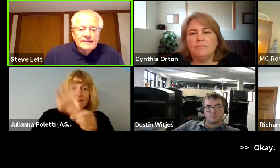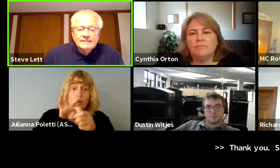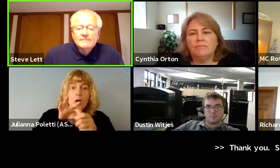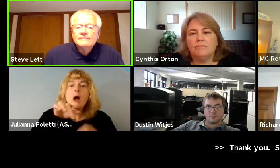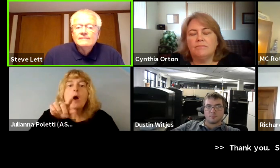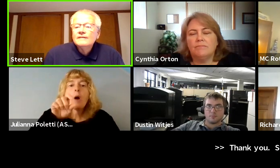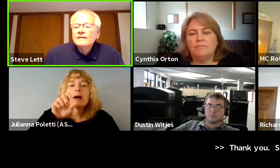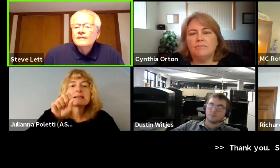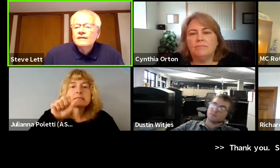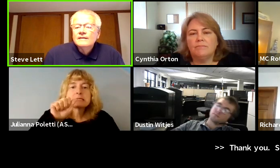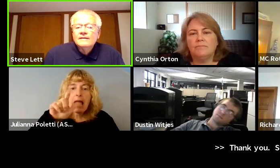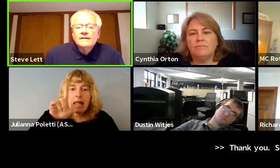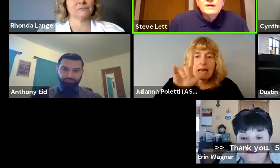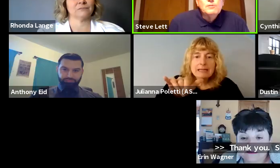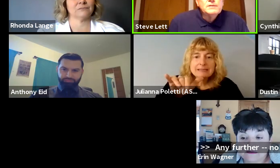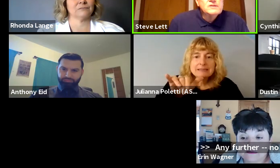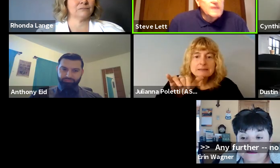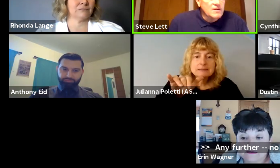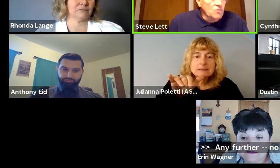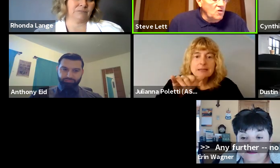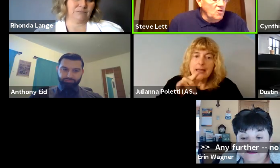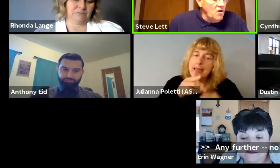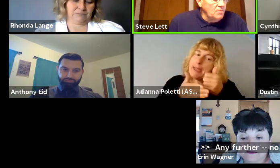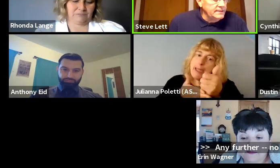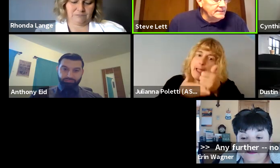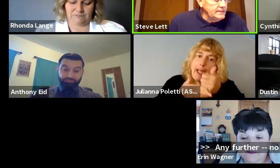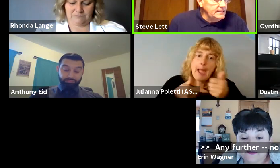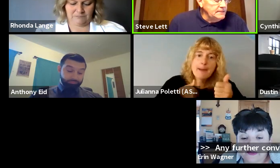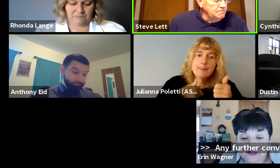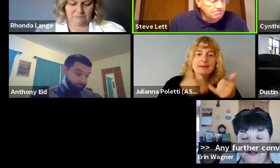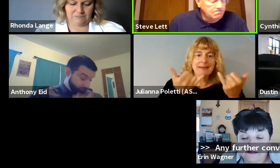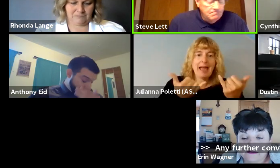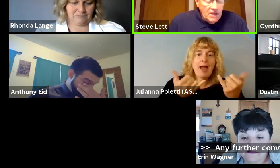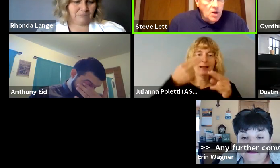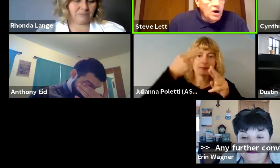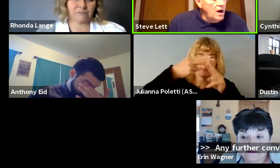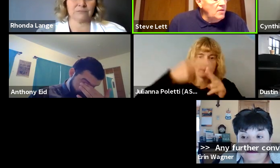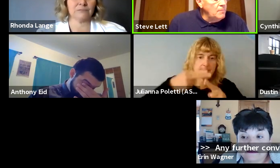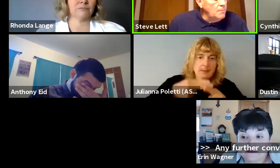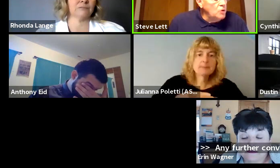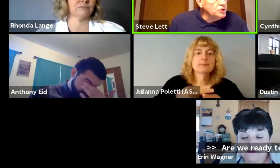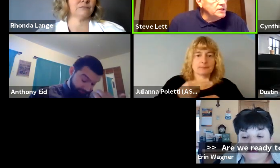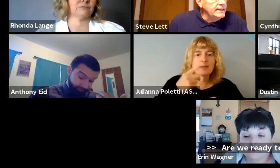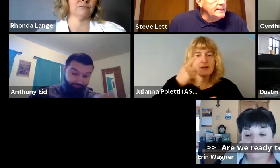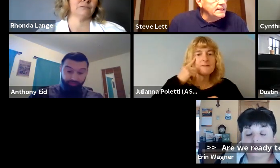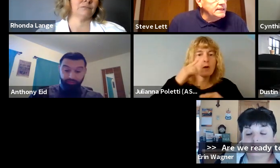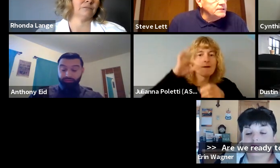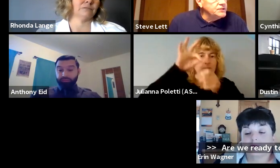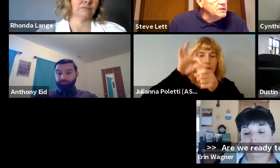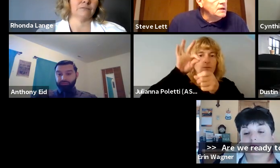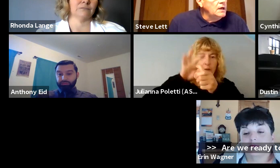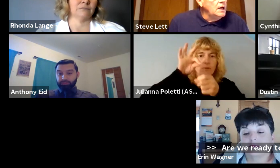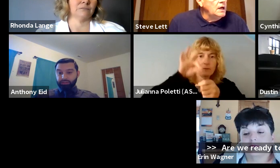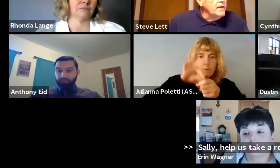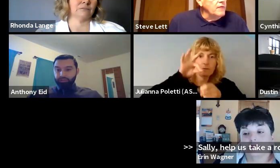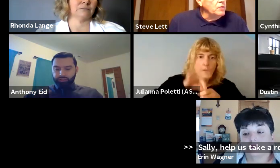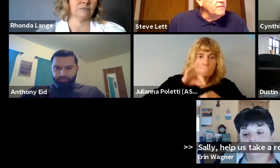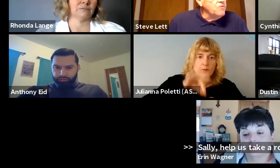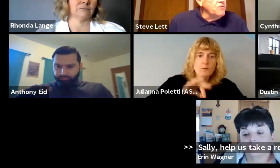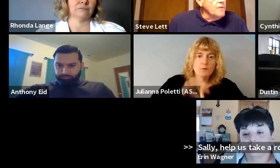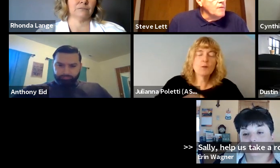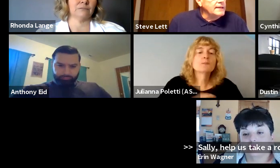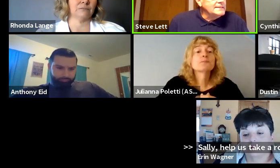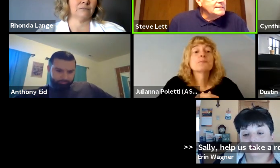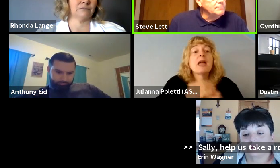Sally, help us take a roll call, please. The motion Absolutely. is that